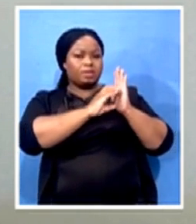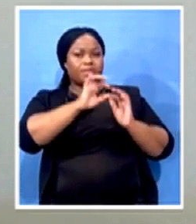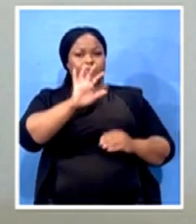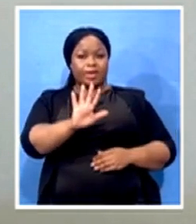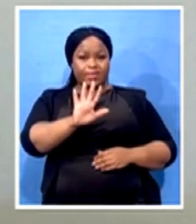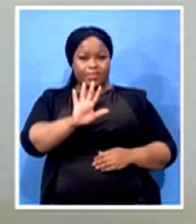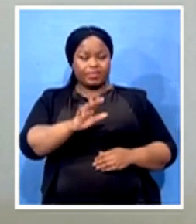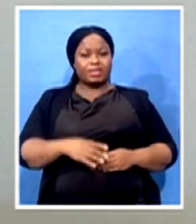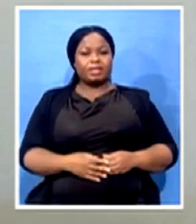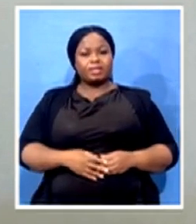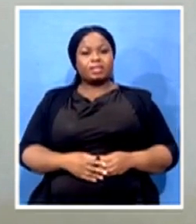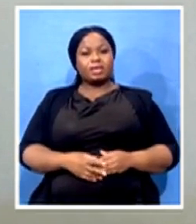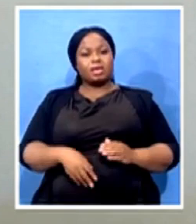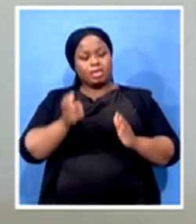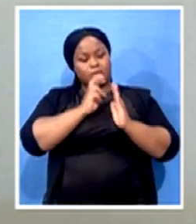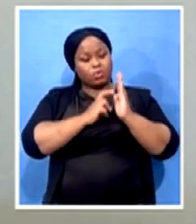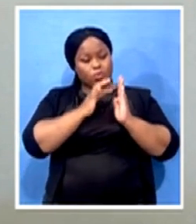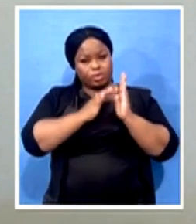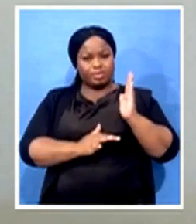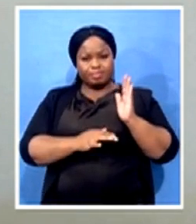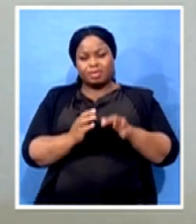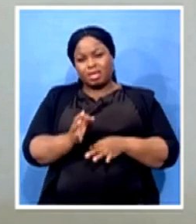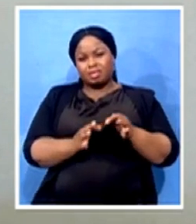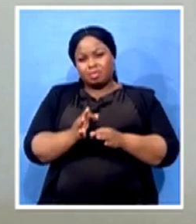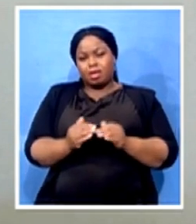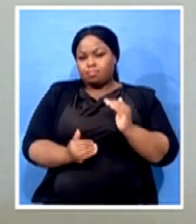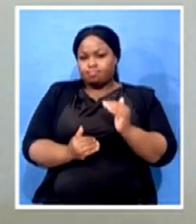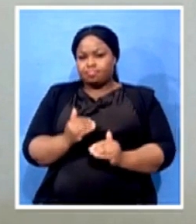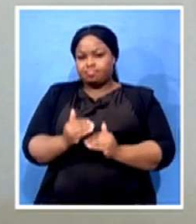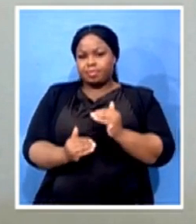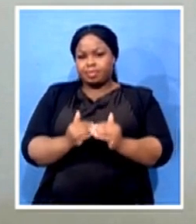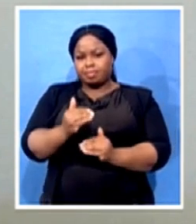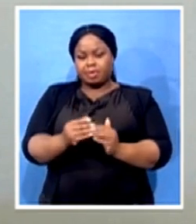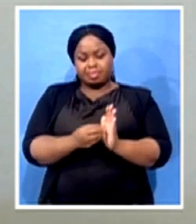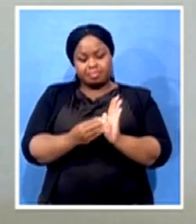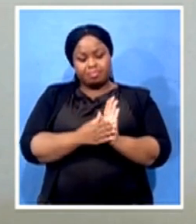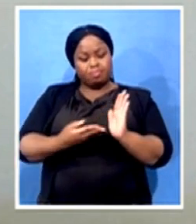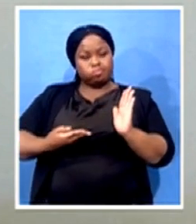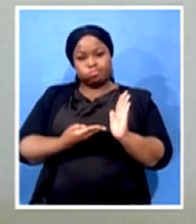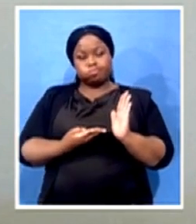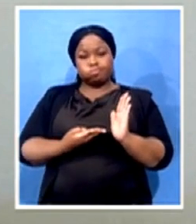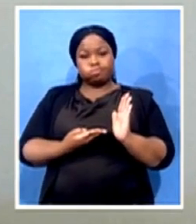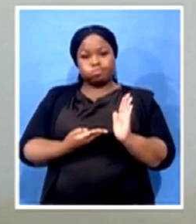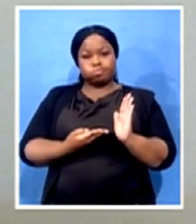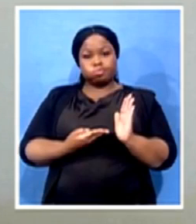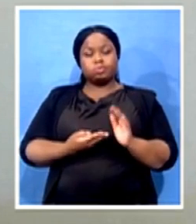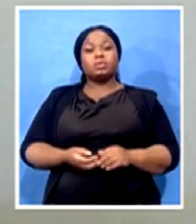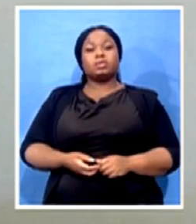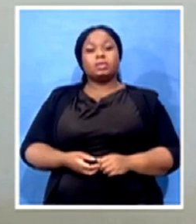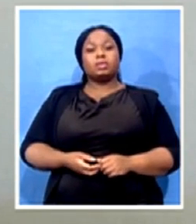the procedure wherein it shall be written and addressed through diplomatic